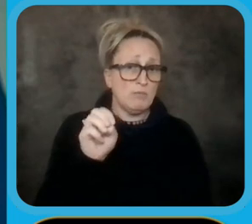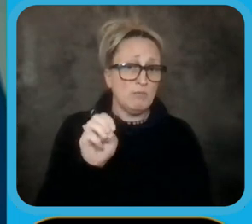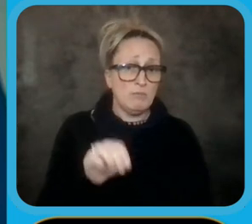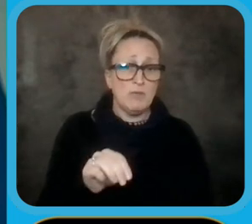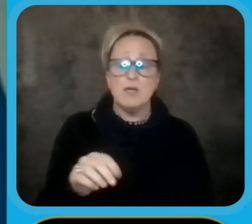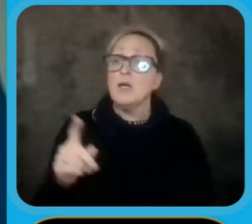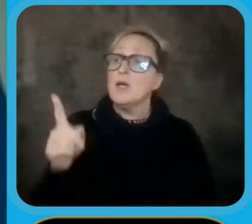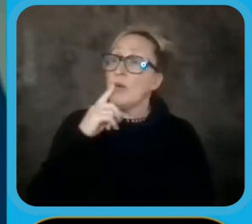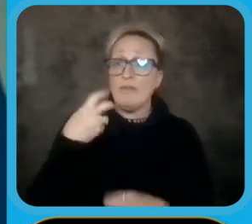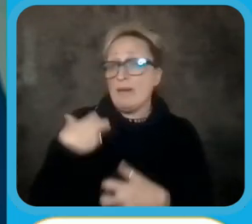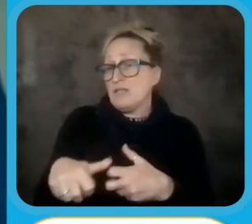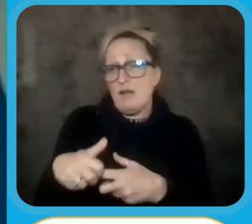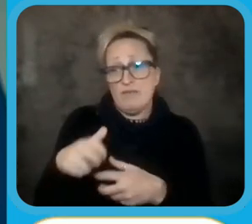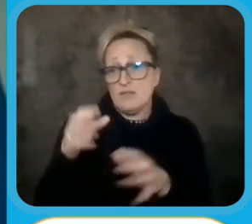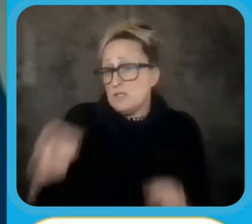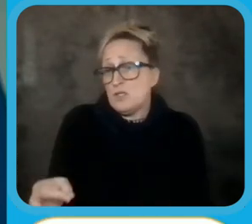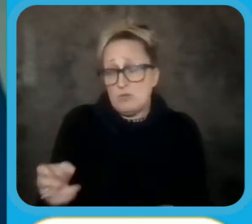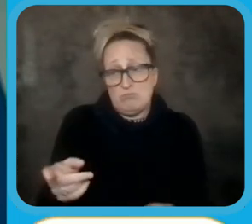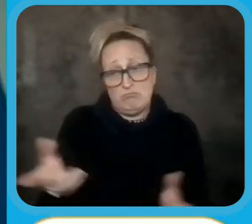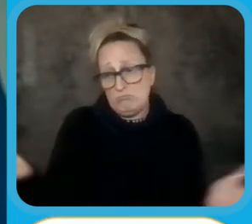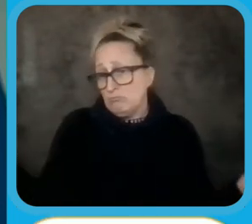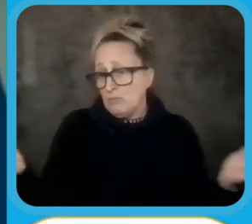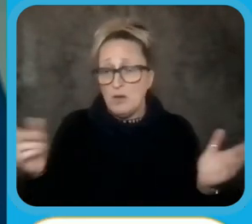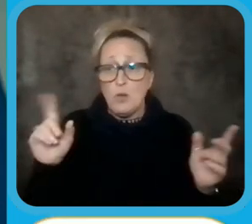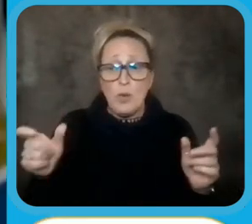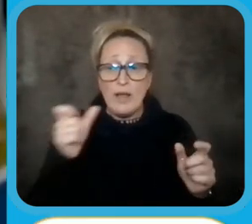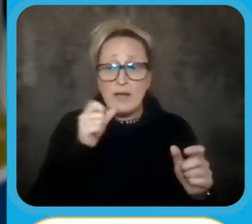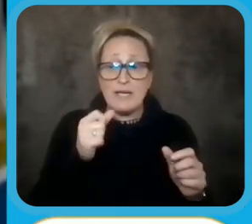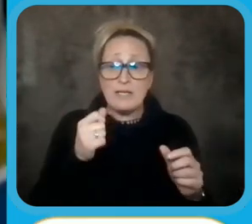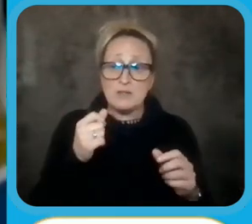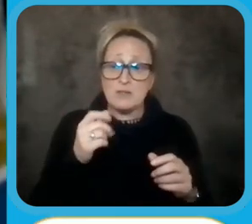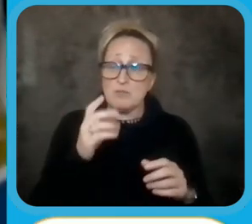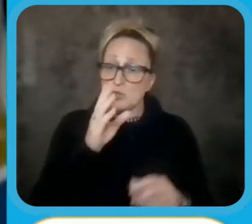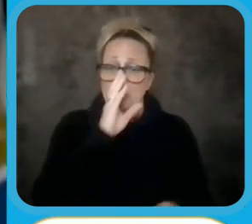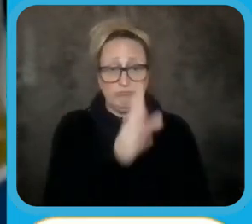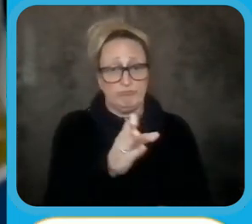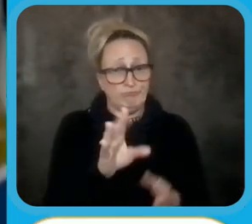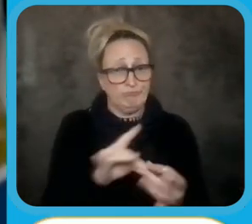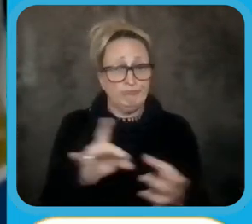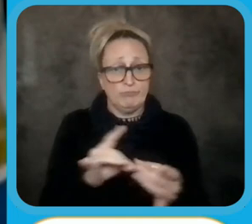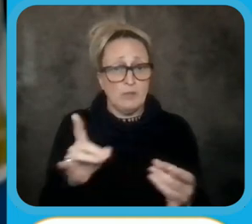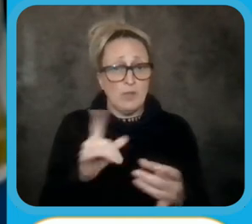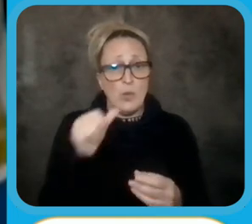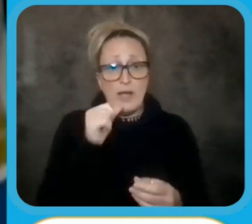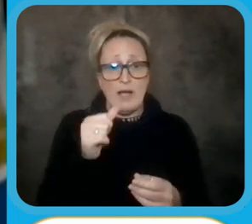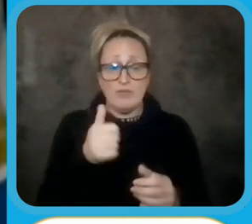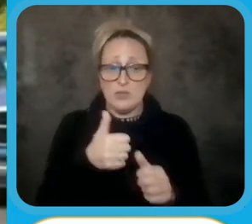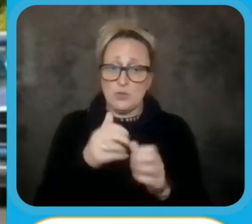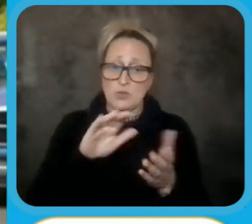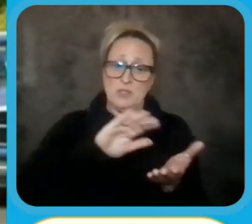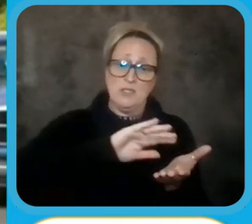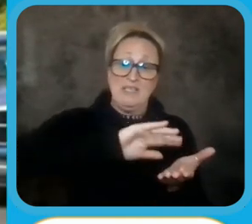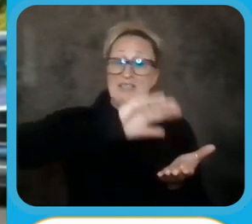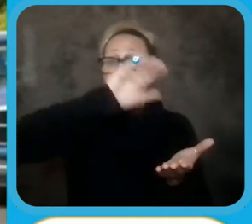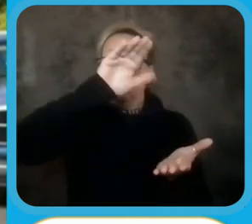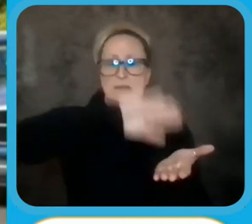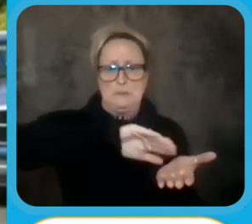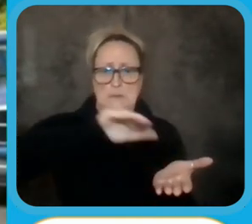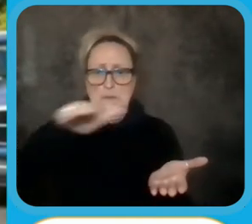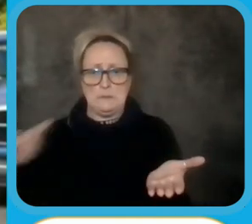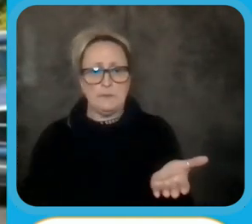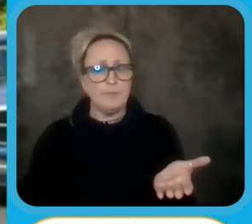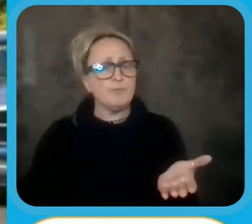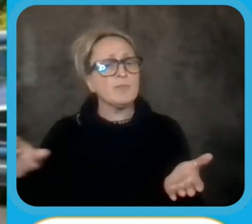tough decisions. This is a moment where we need some straight talk. We need to bend the curve in the state of California. The state is